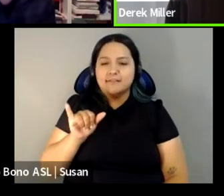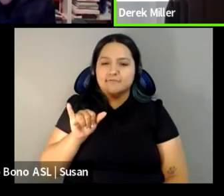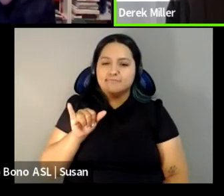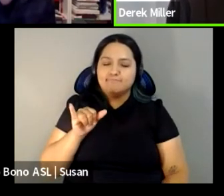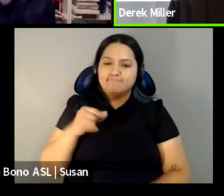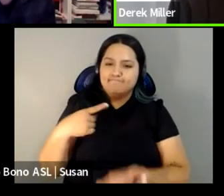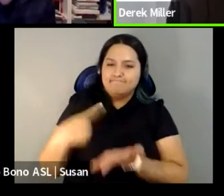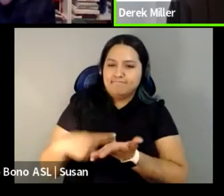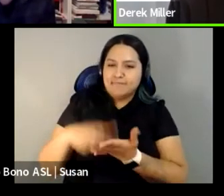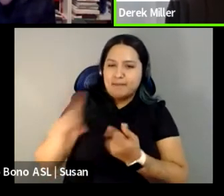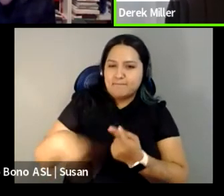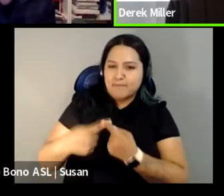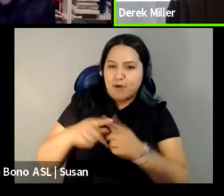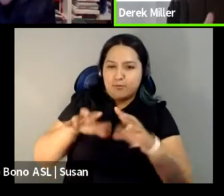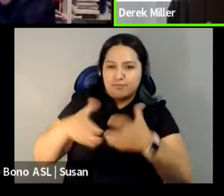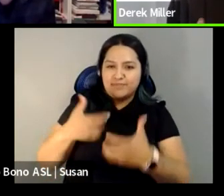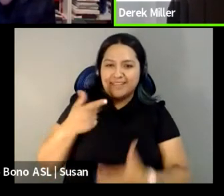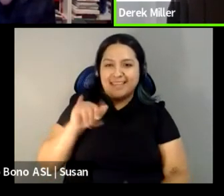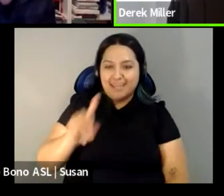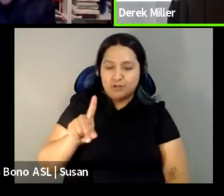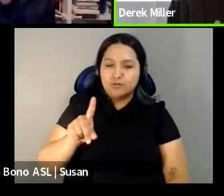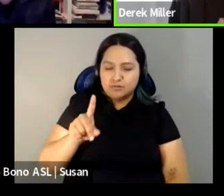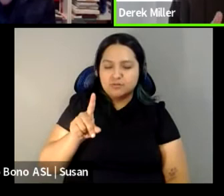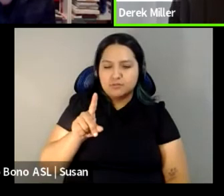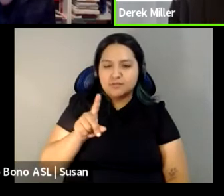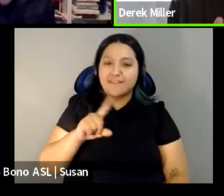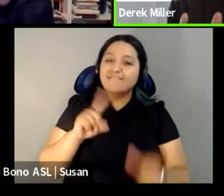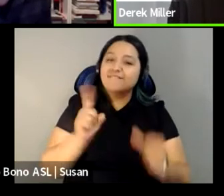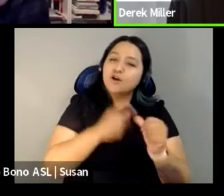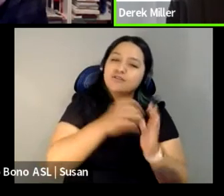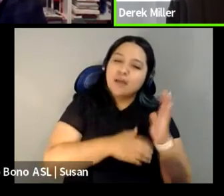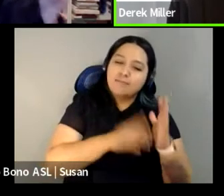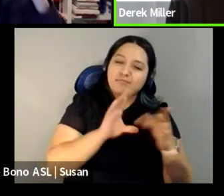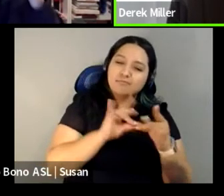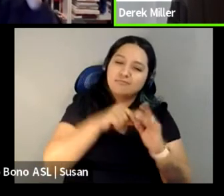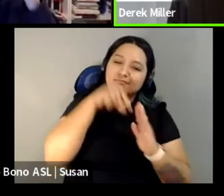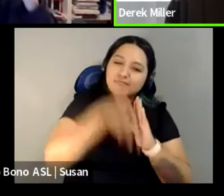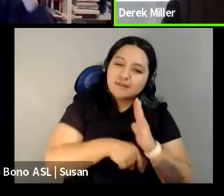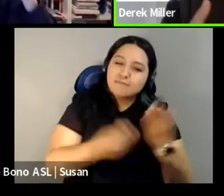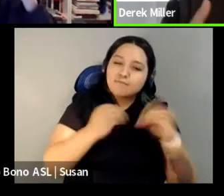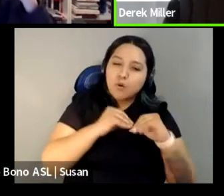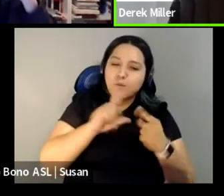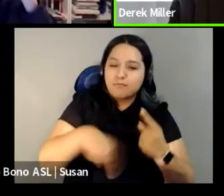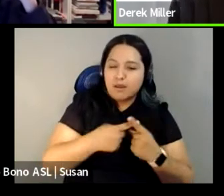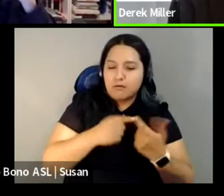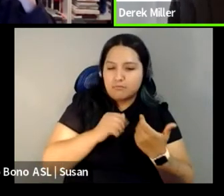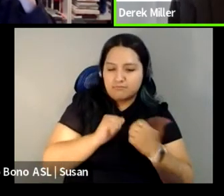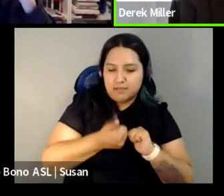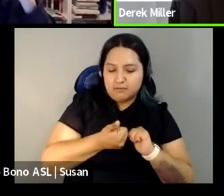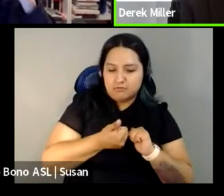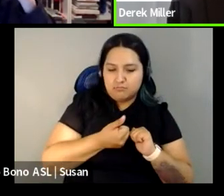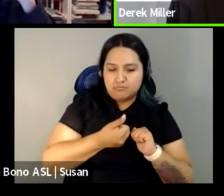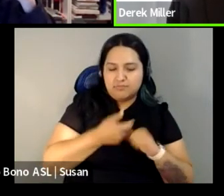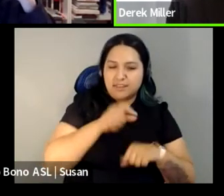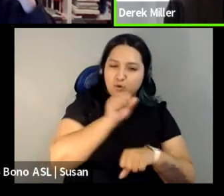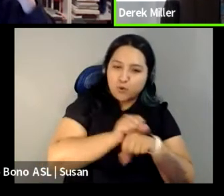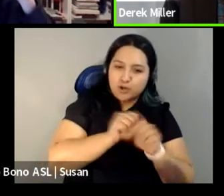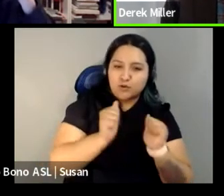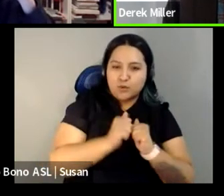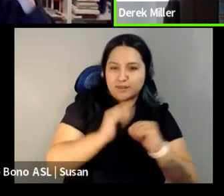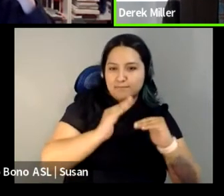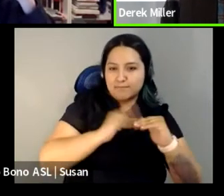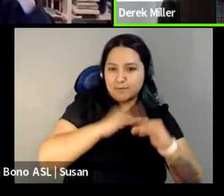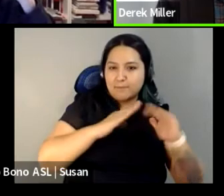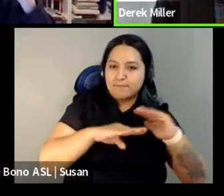of the first chapter on Ring v. Spina goes into more detail about how the Schuberts were working with and around some of the minimum basic agreement by looking